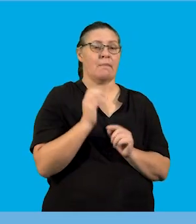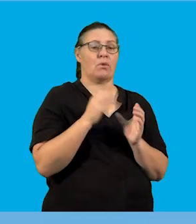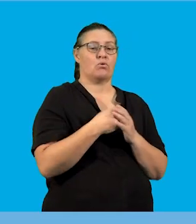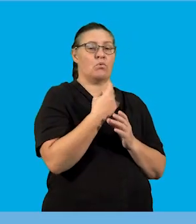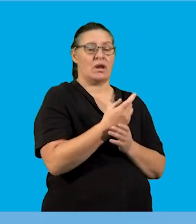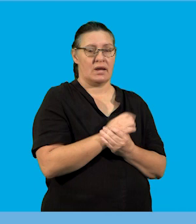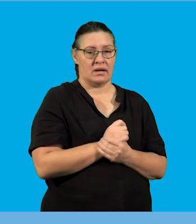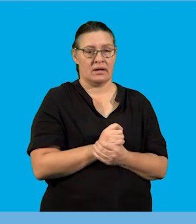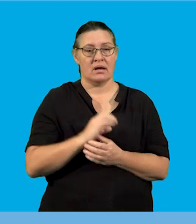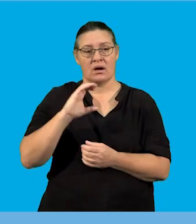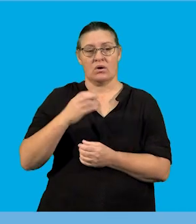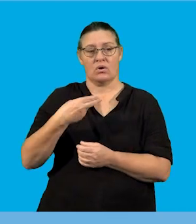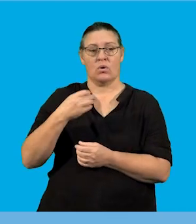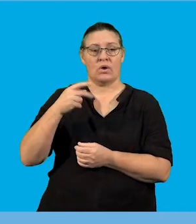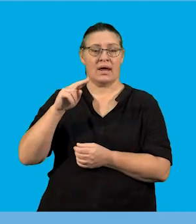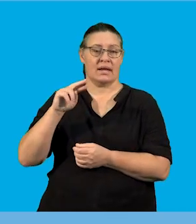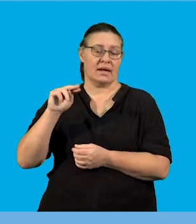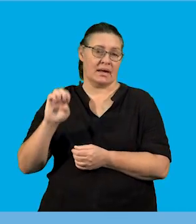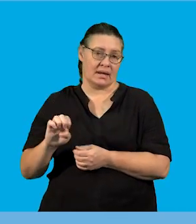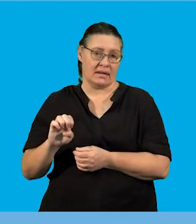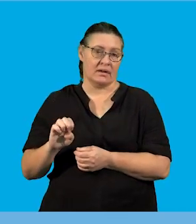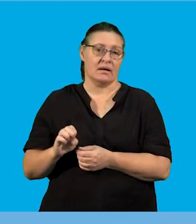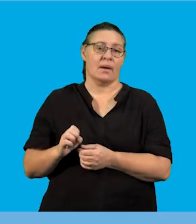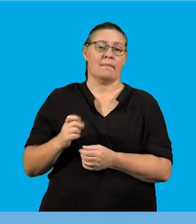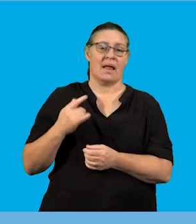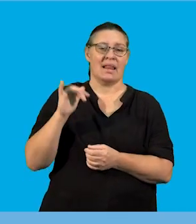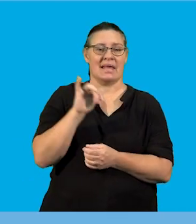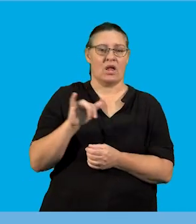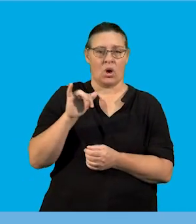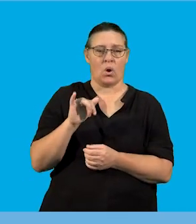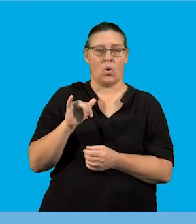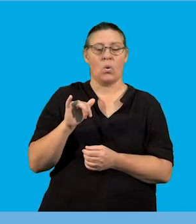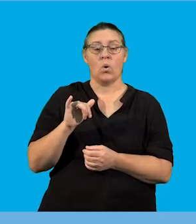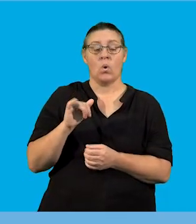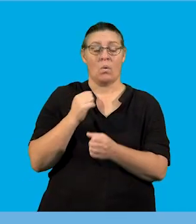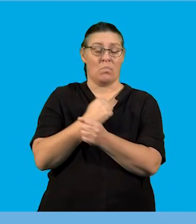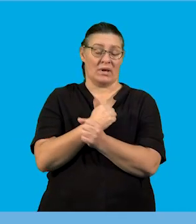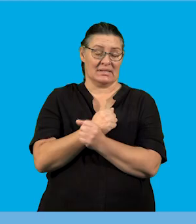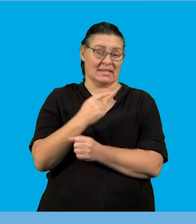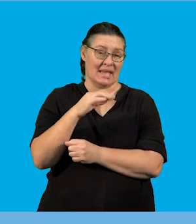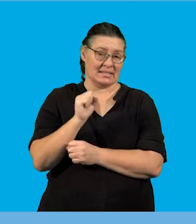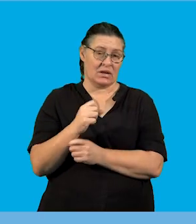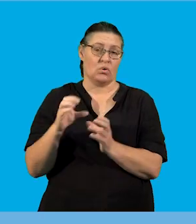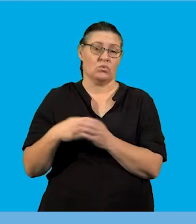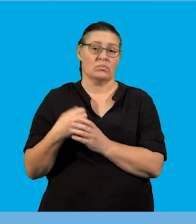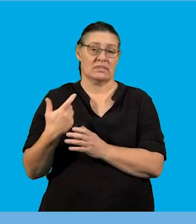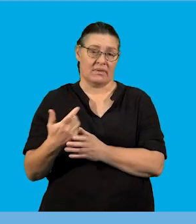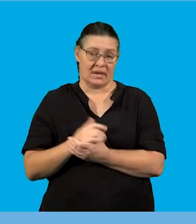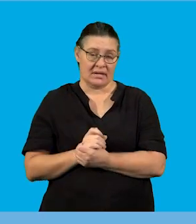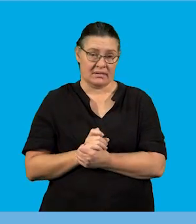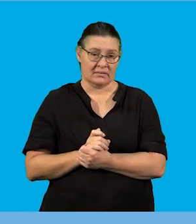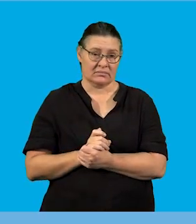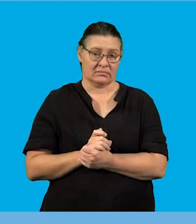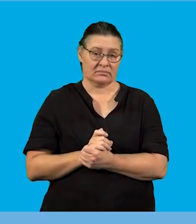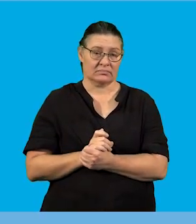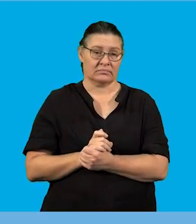gray metal found in group 1, and then our chlorine, it is a pale yellow poisonous gas found in group 7.